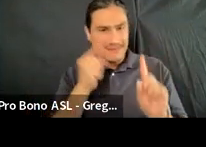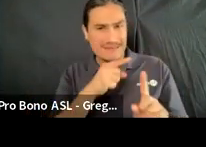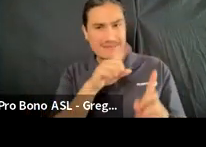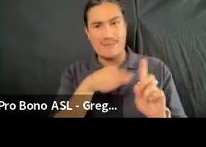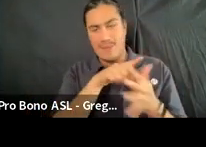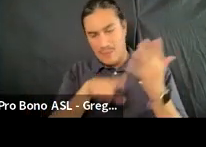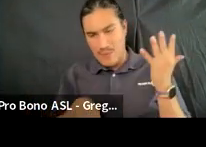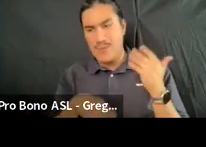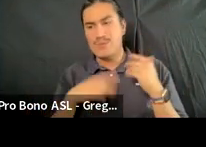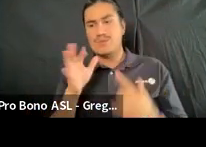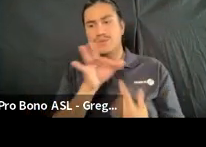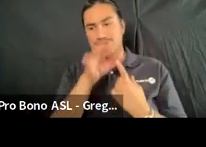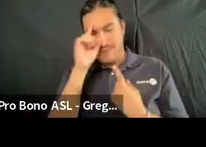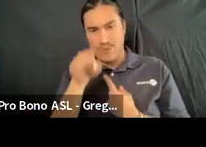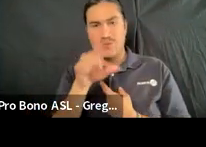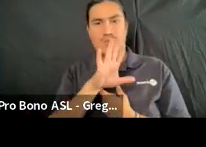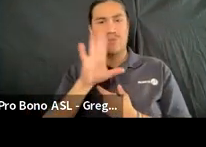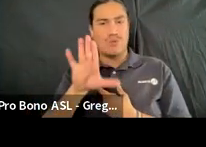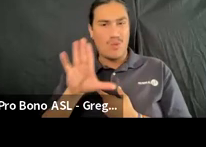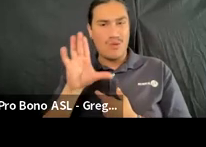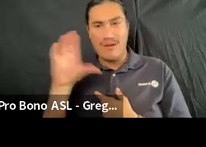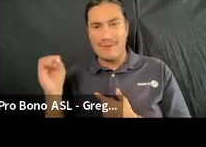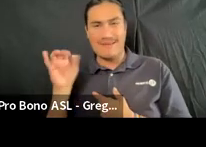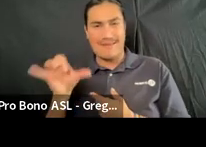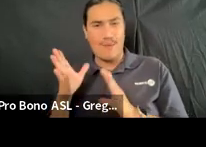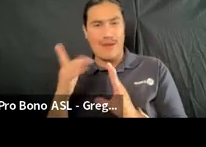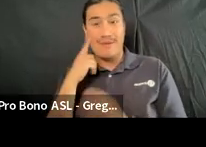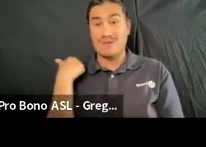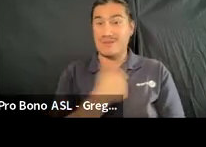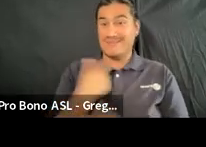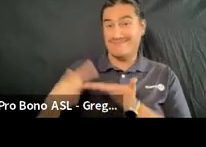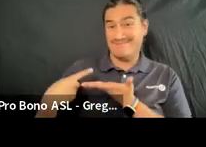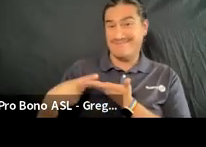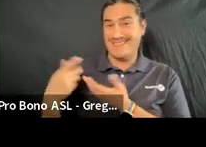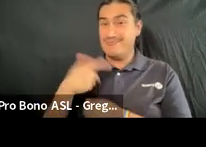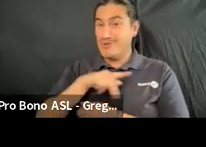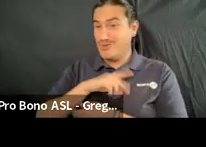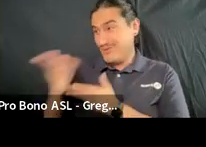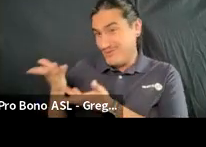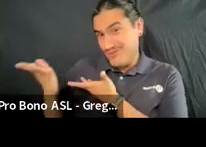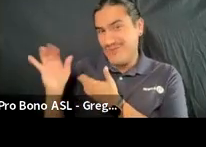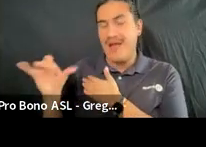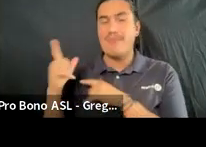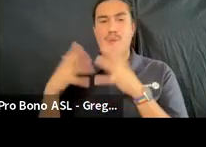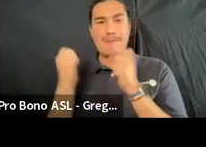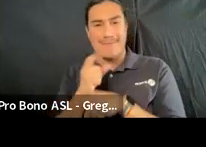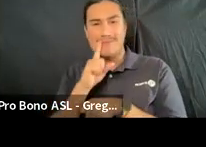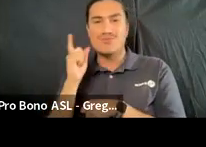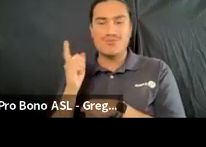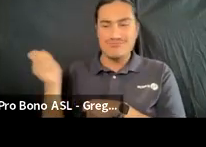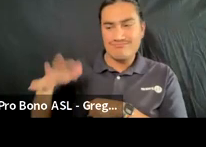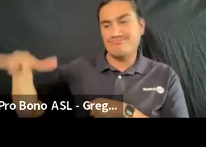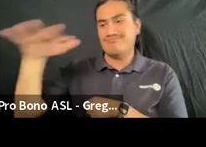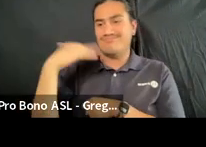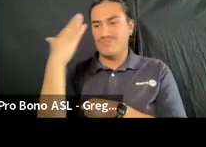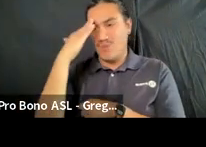unique to you and your company in that way? You know, because we've talked about it personally, but I just want to make sure everyone else is just as